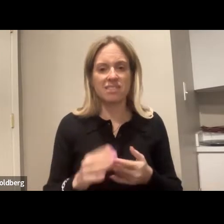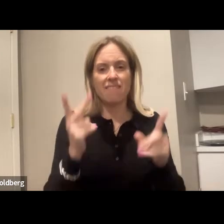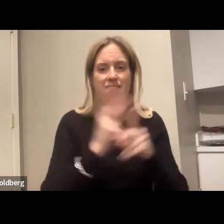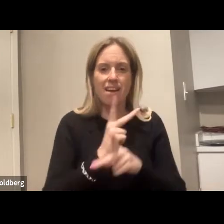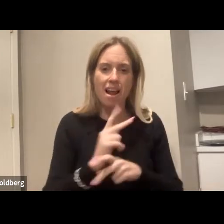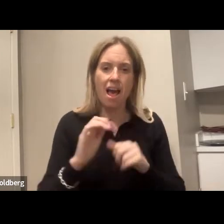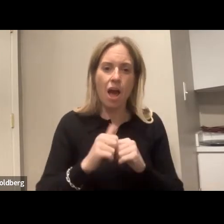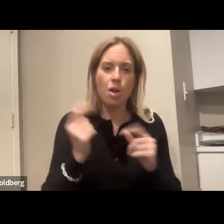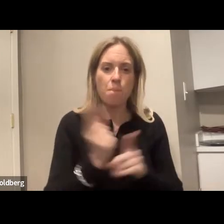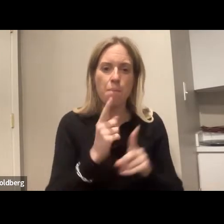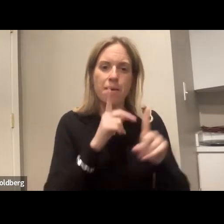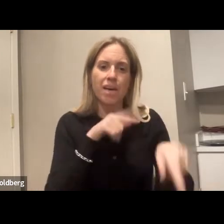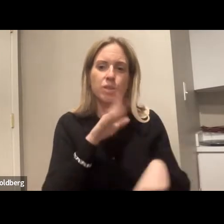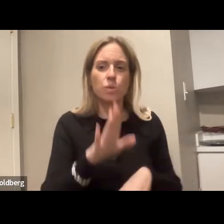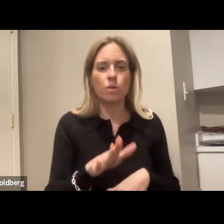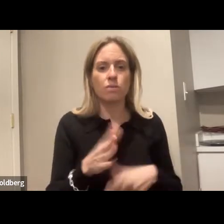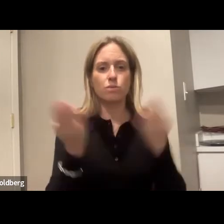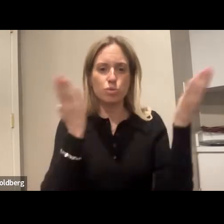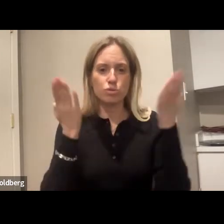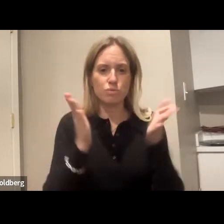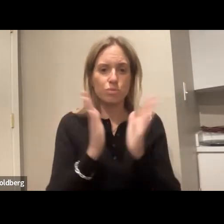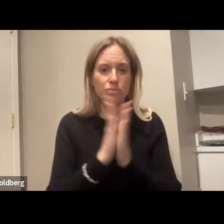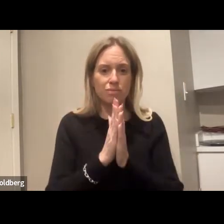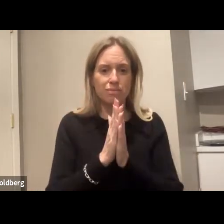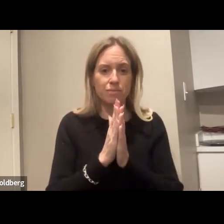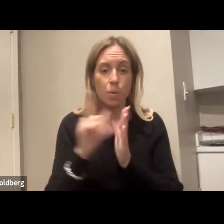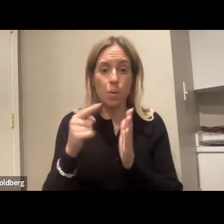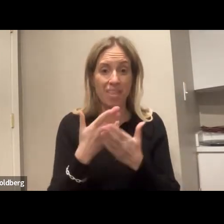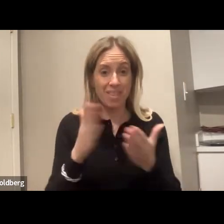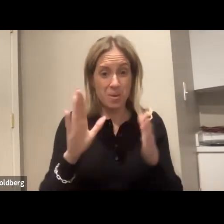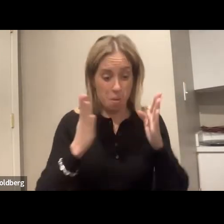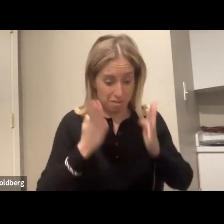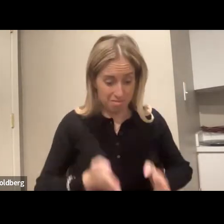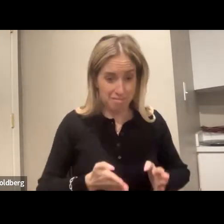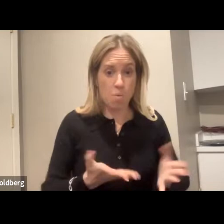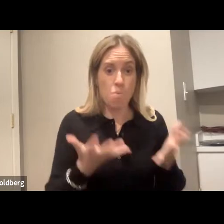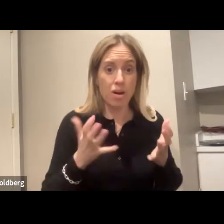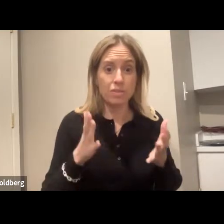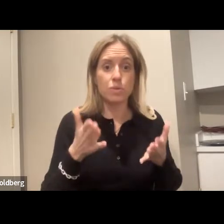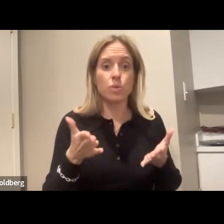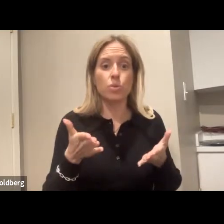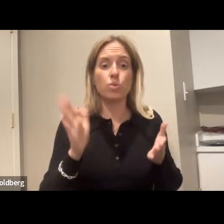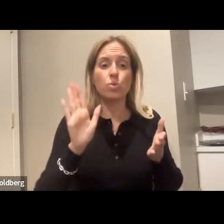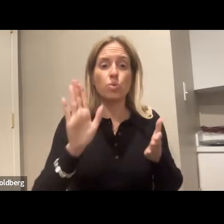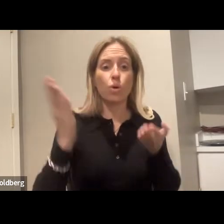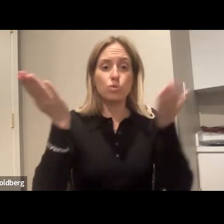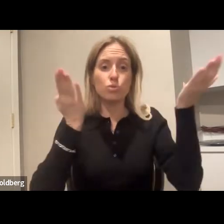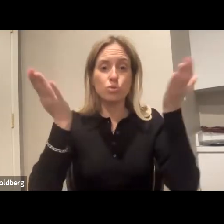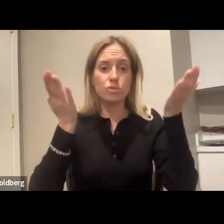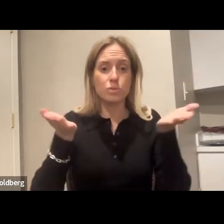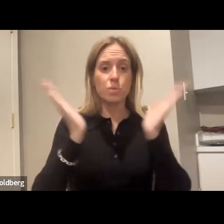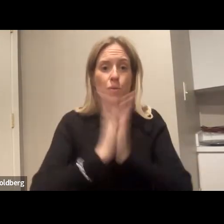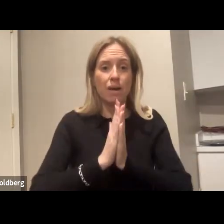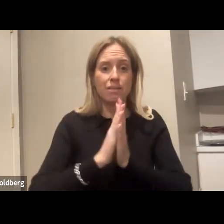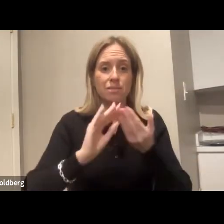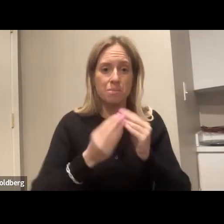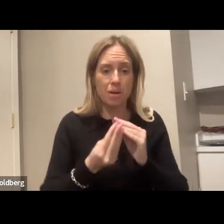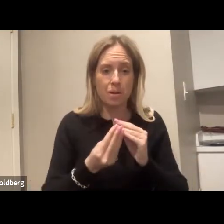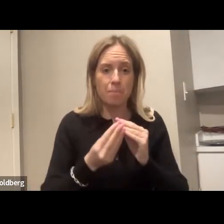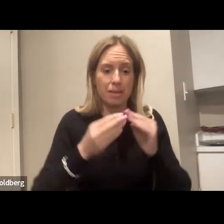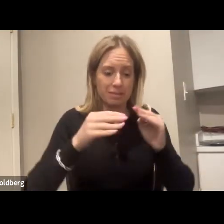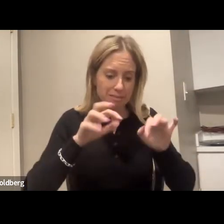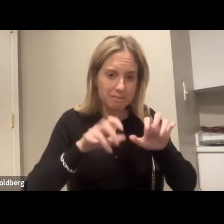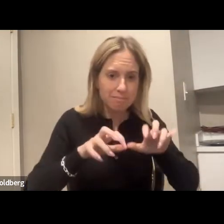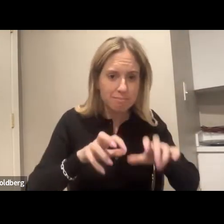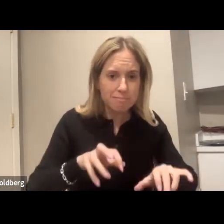enter a service request number for you. And the only thing your commissioner wants is that service request number. So please enter them and send them our way if